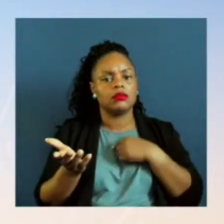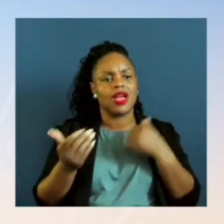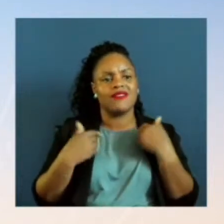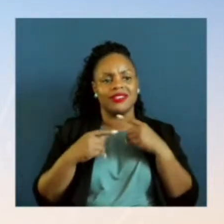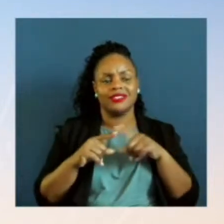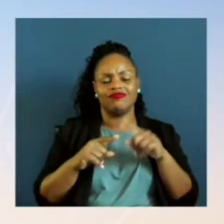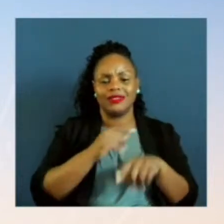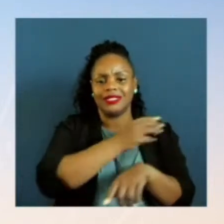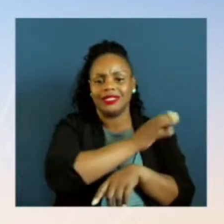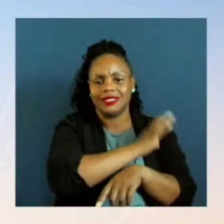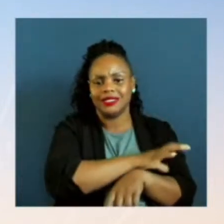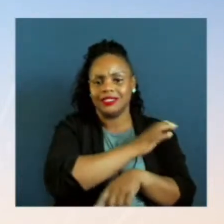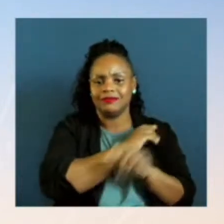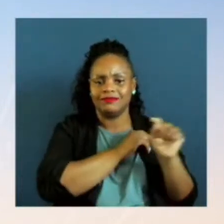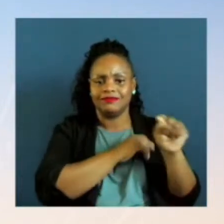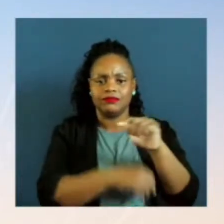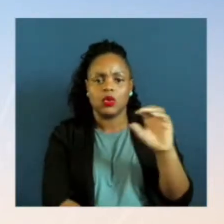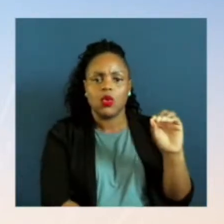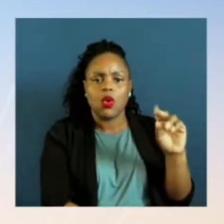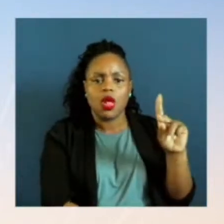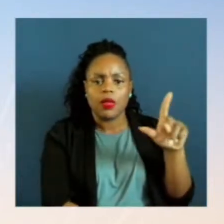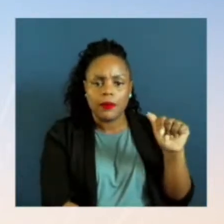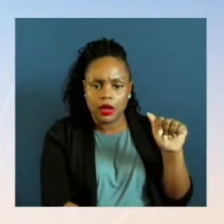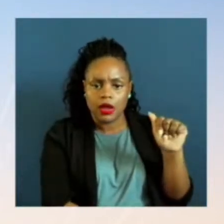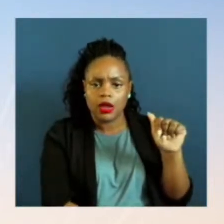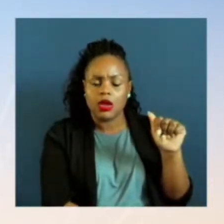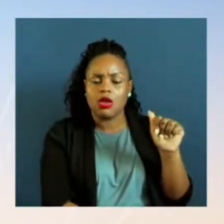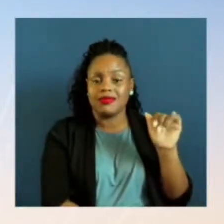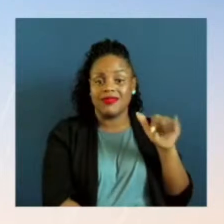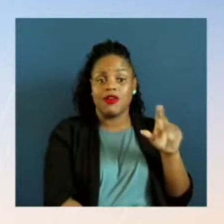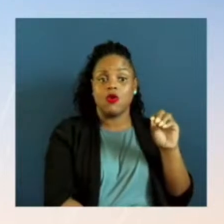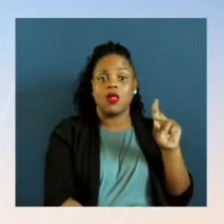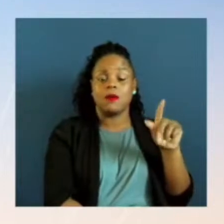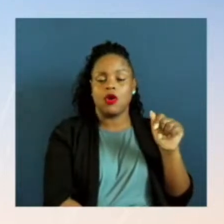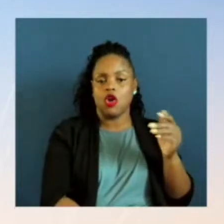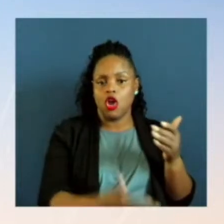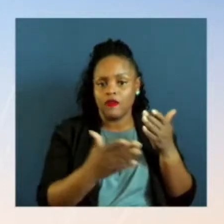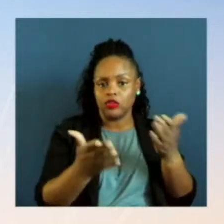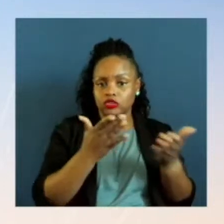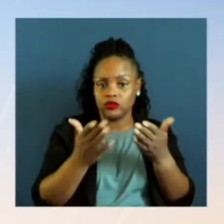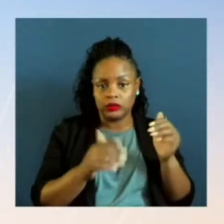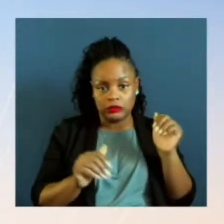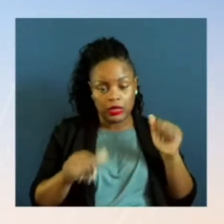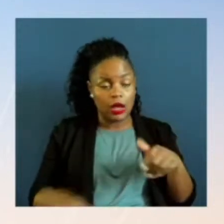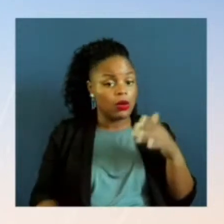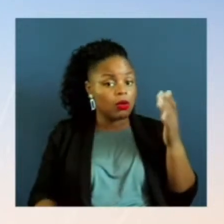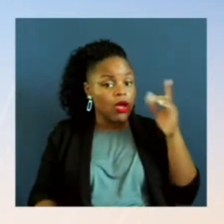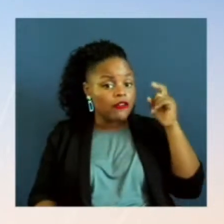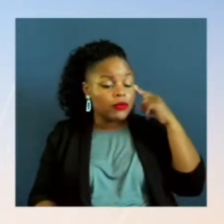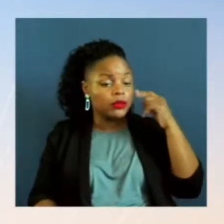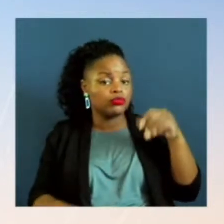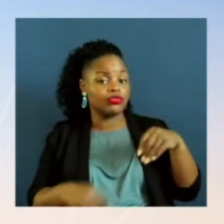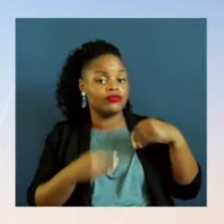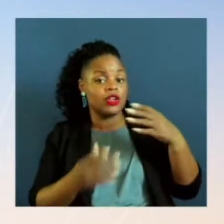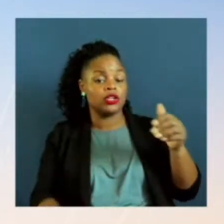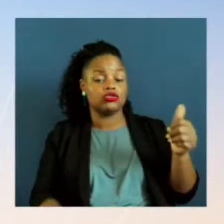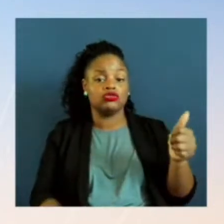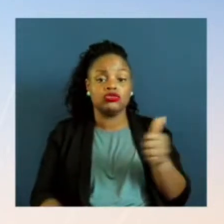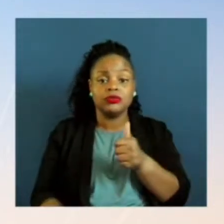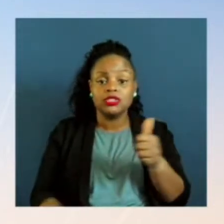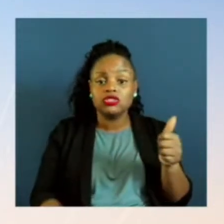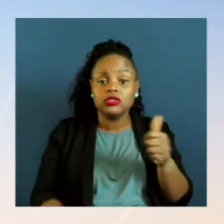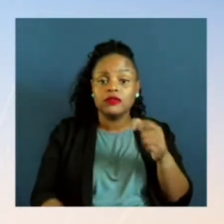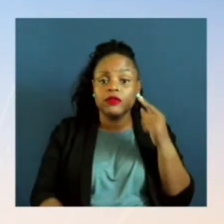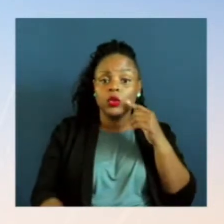service, come here. Is that something that the federal government can do? Provide transportation for women outside the state of Texas? These are all